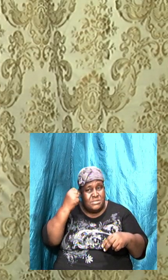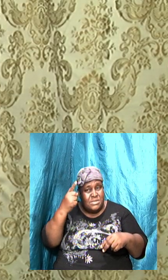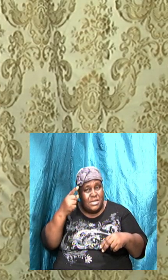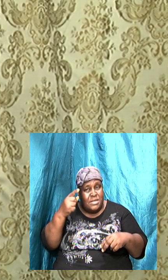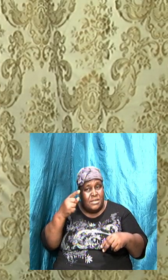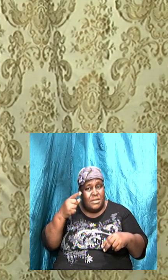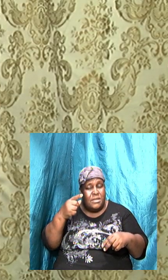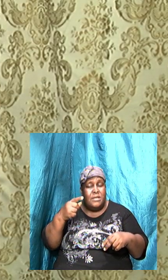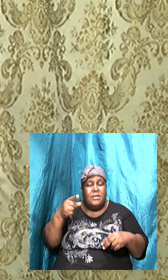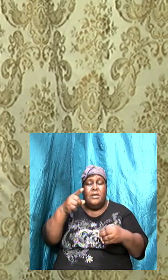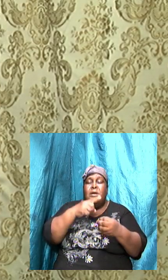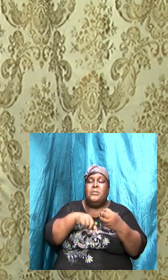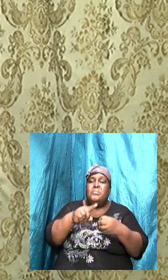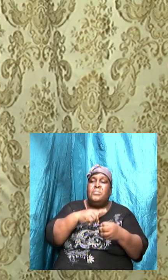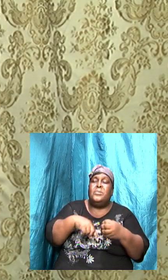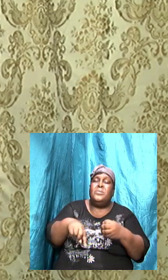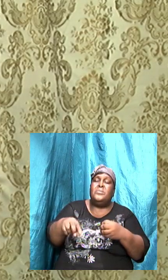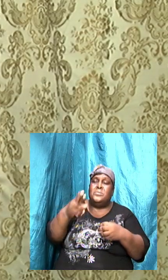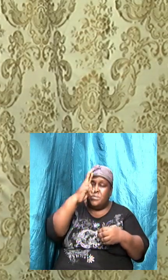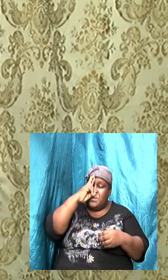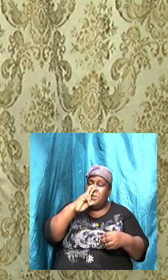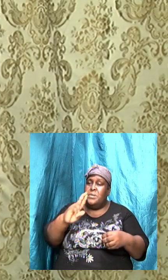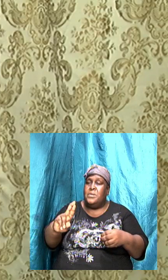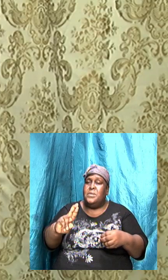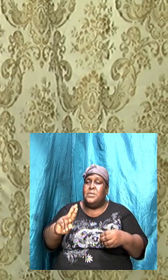term Revelation, is from the Greek